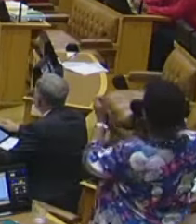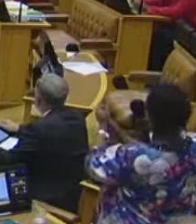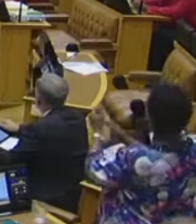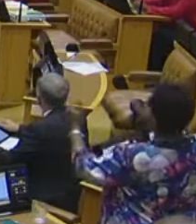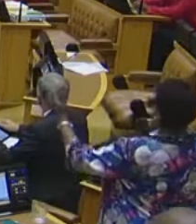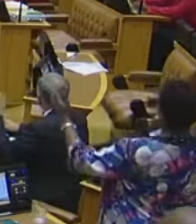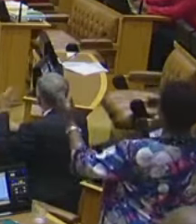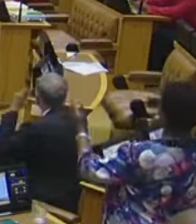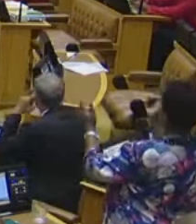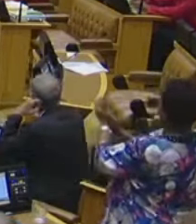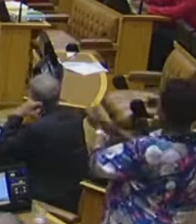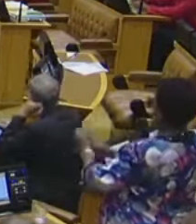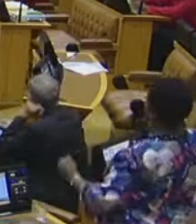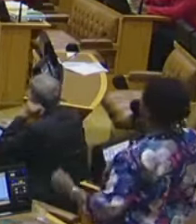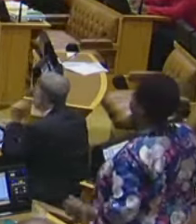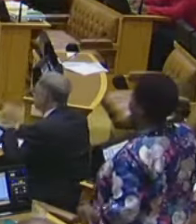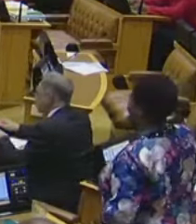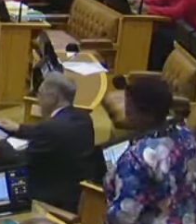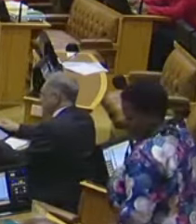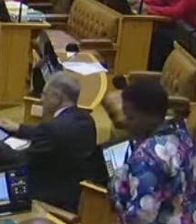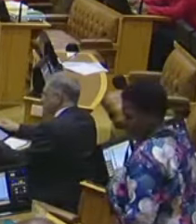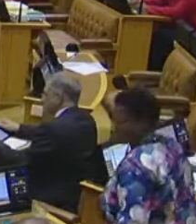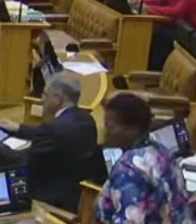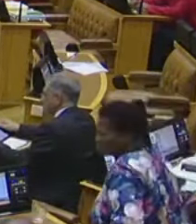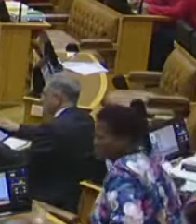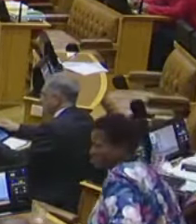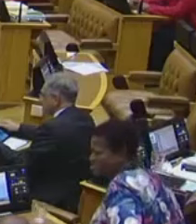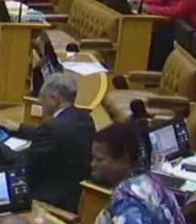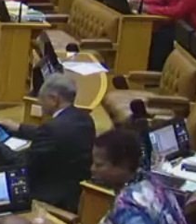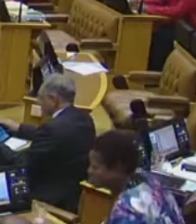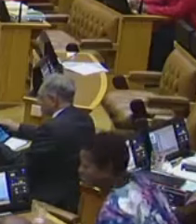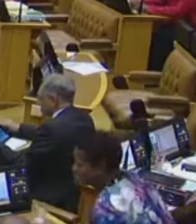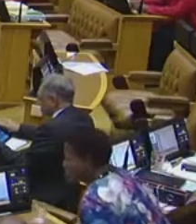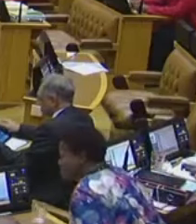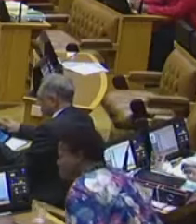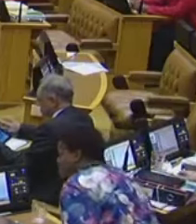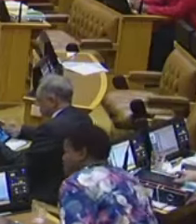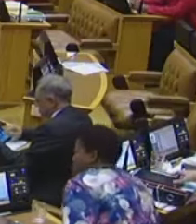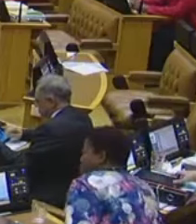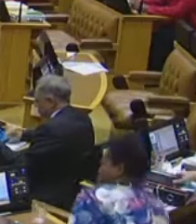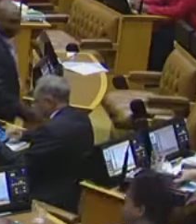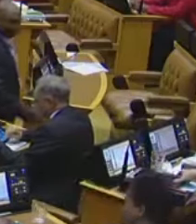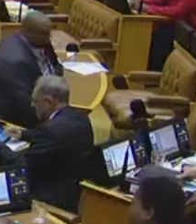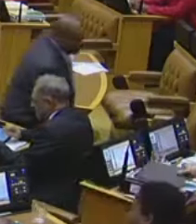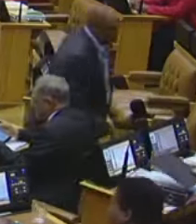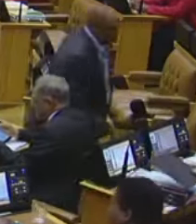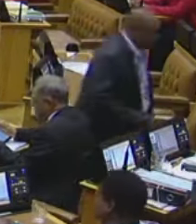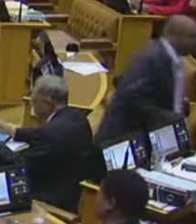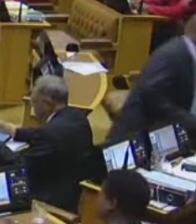Order. Honourable members, please settle down. Honourable members.